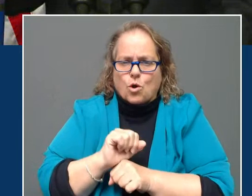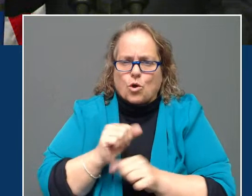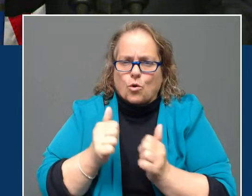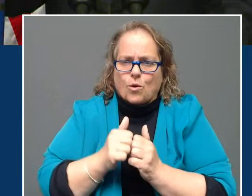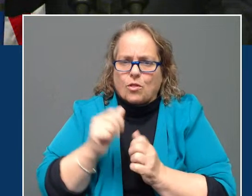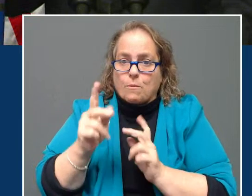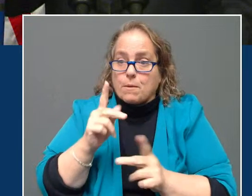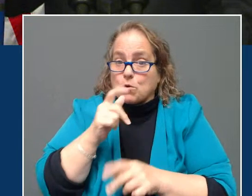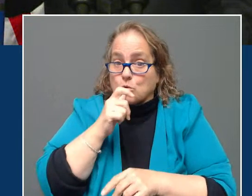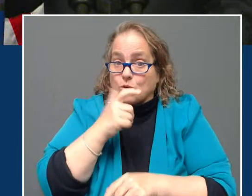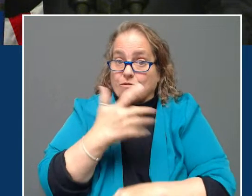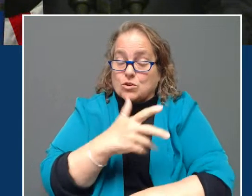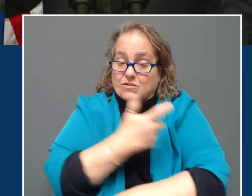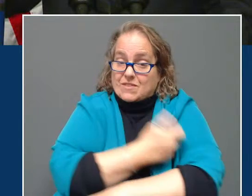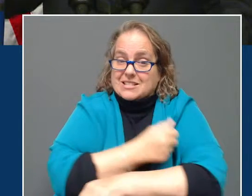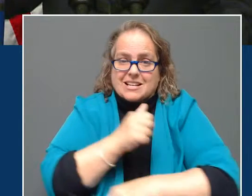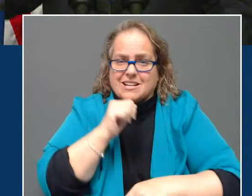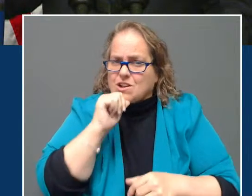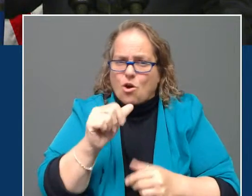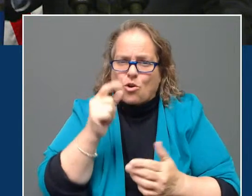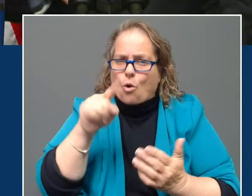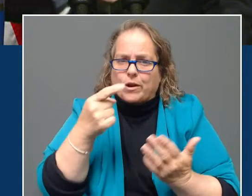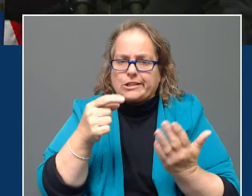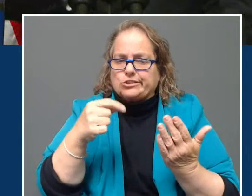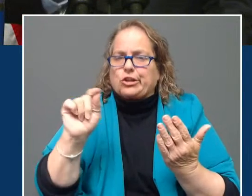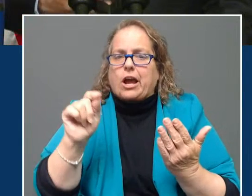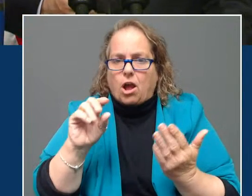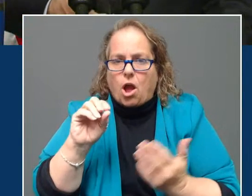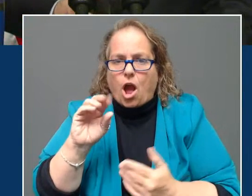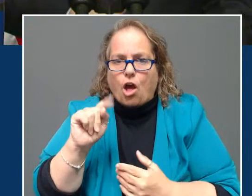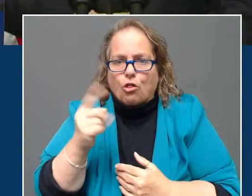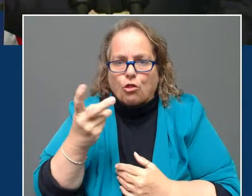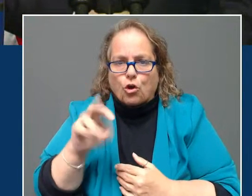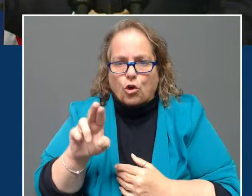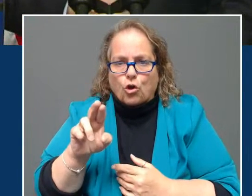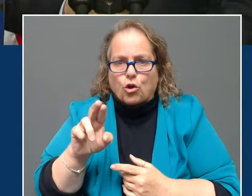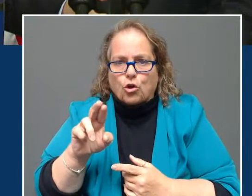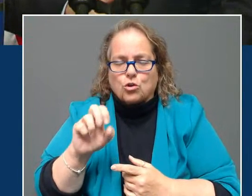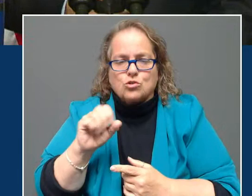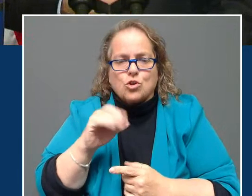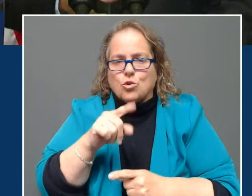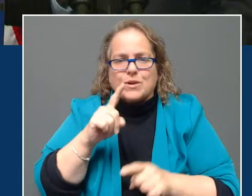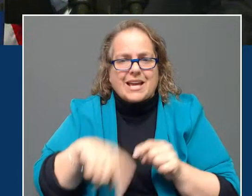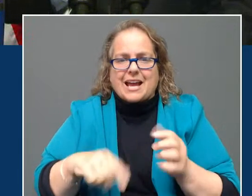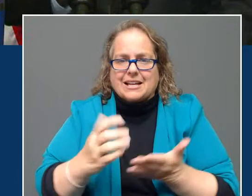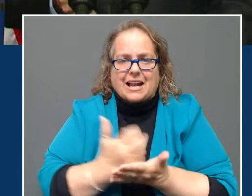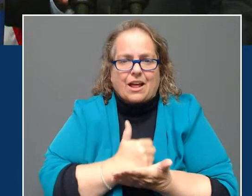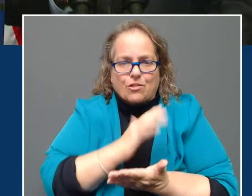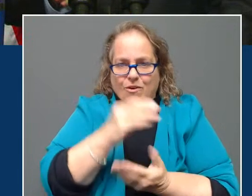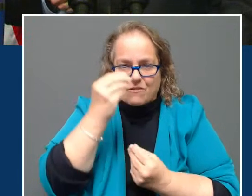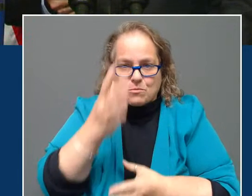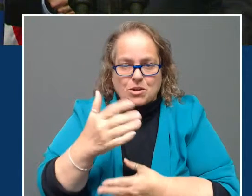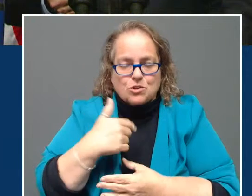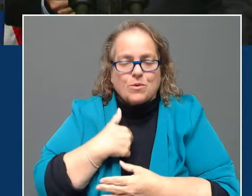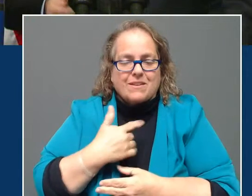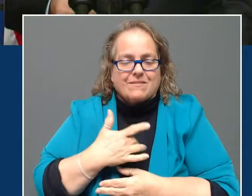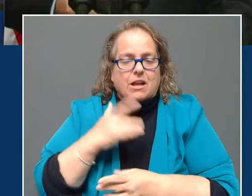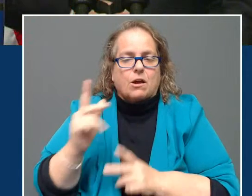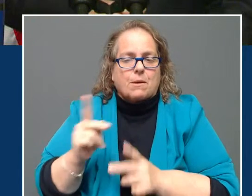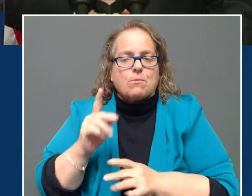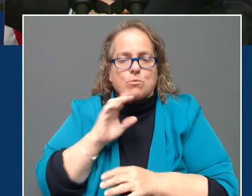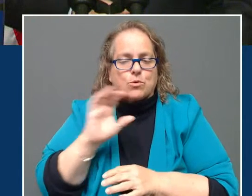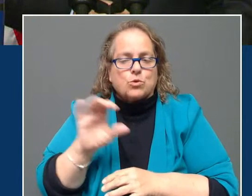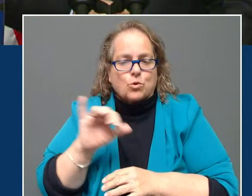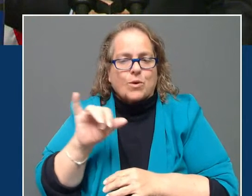vaccinated to not just be checking an other box to get out of collecting this information. We think that was happening at least a